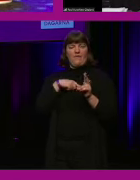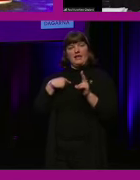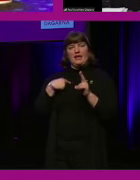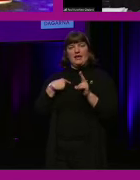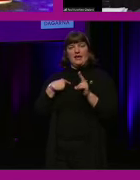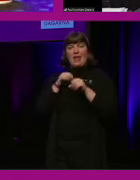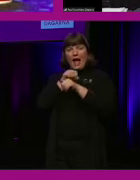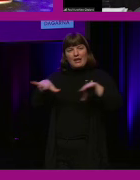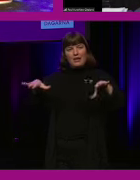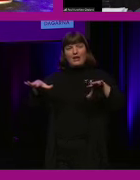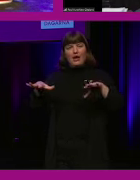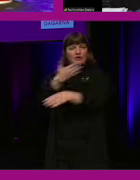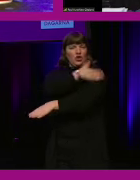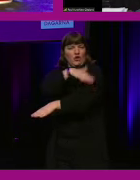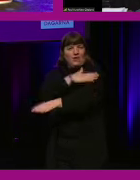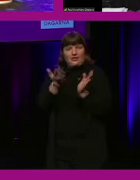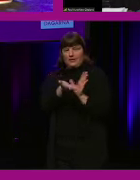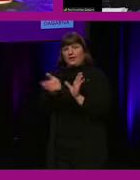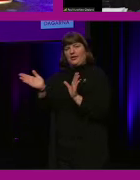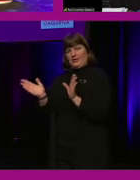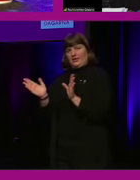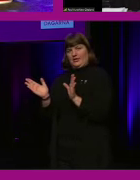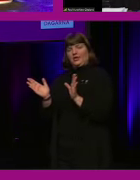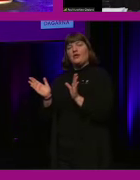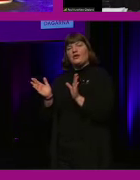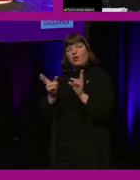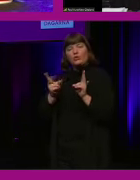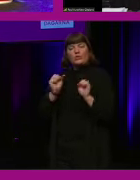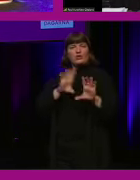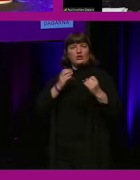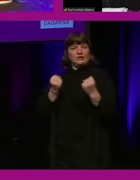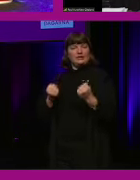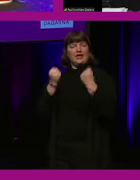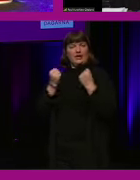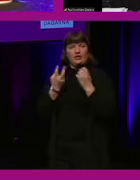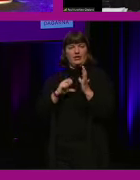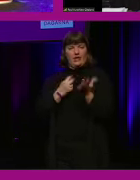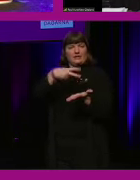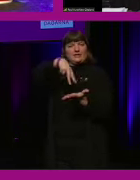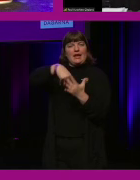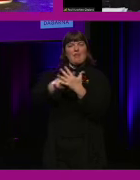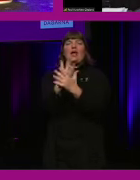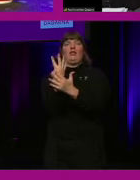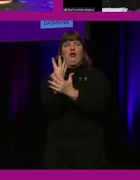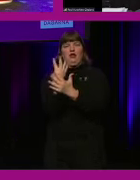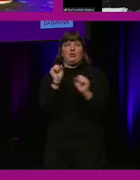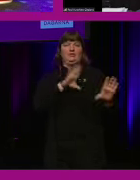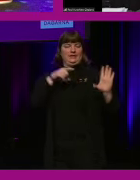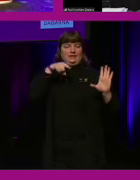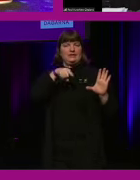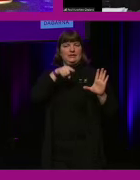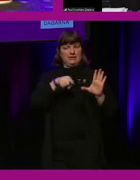service. It also requires a strong, independent media. It